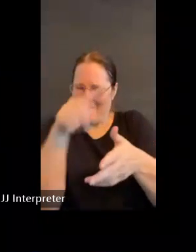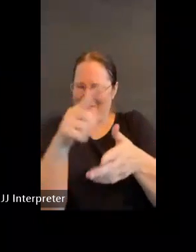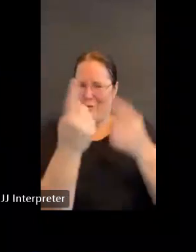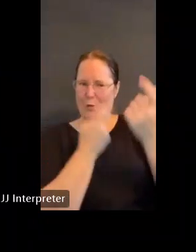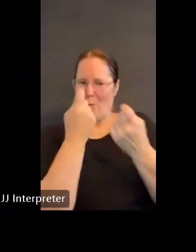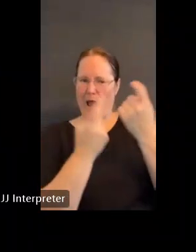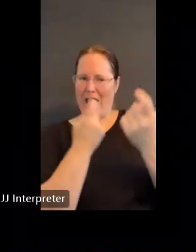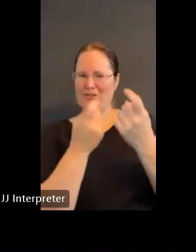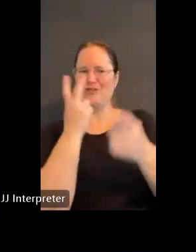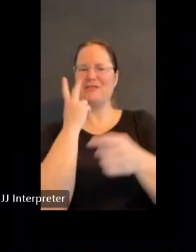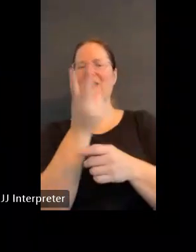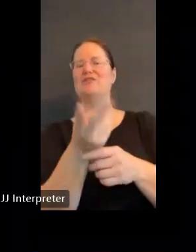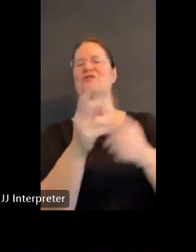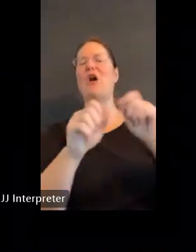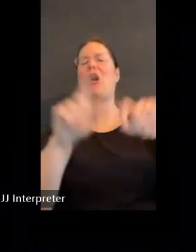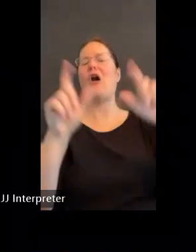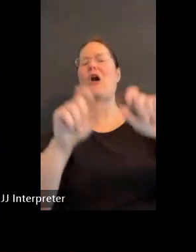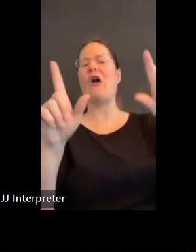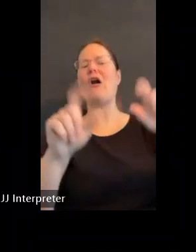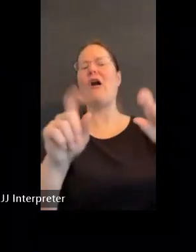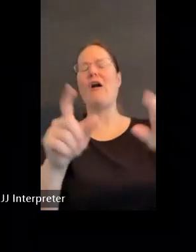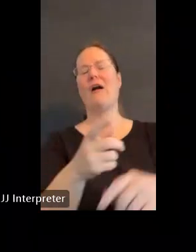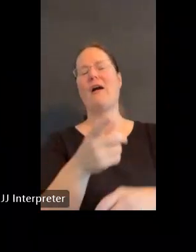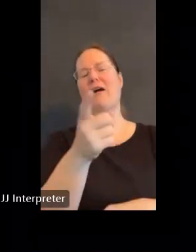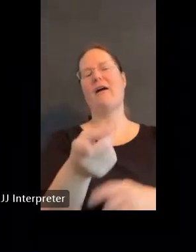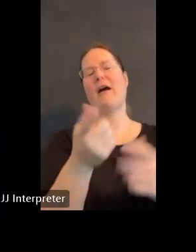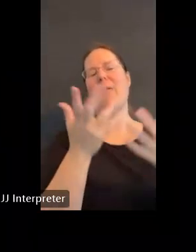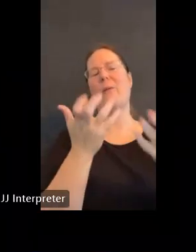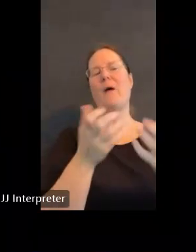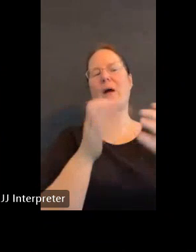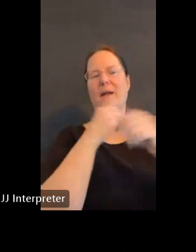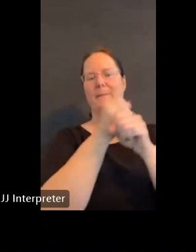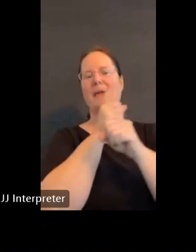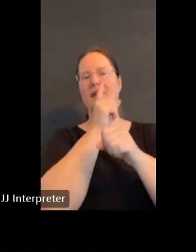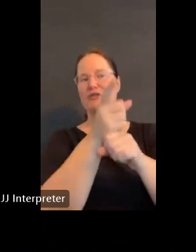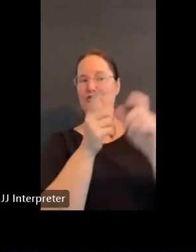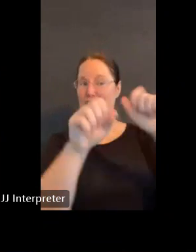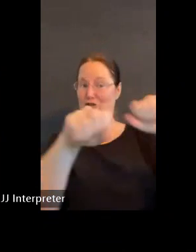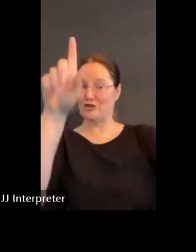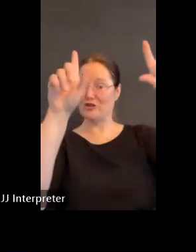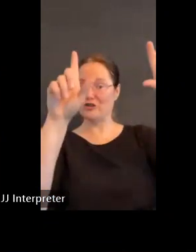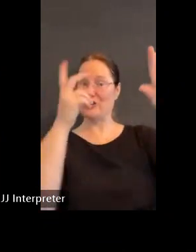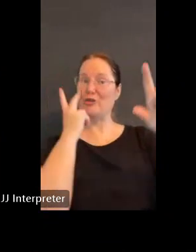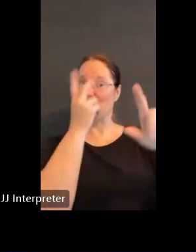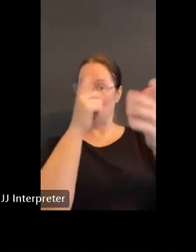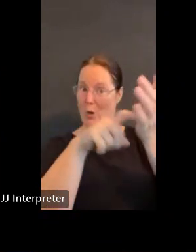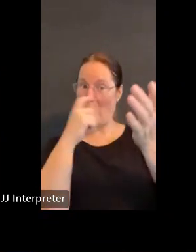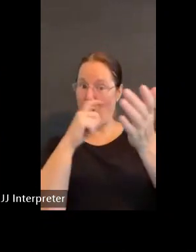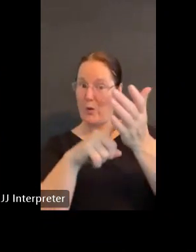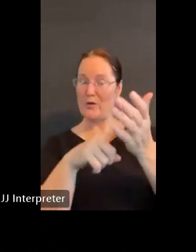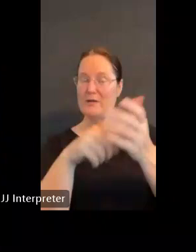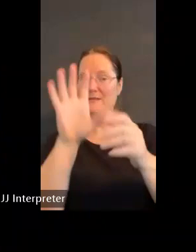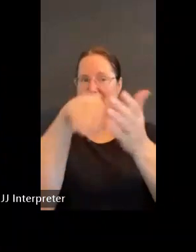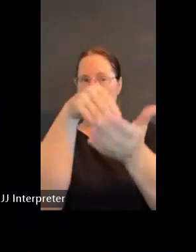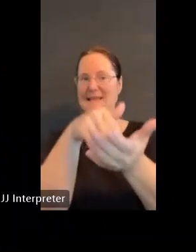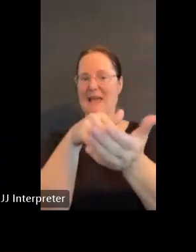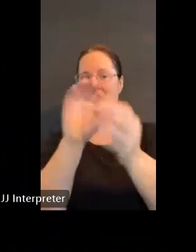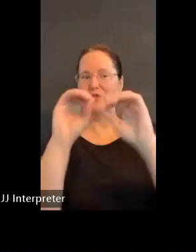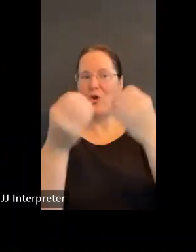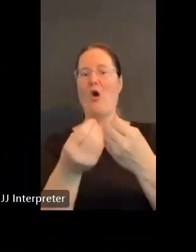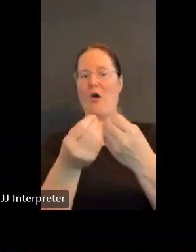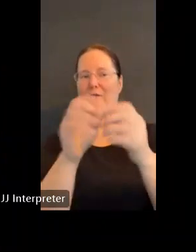to make sure that I'm highlighting our contact information here. So that's our central office address if